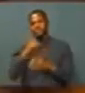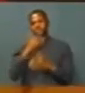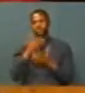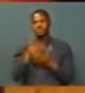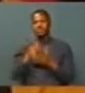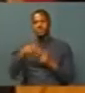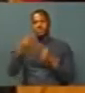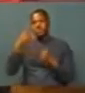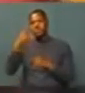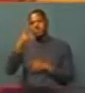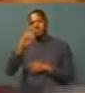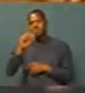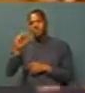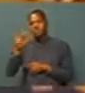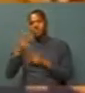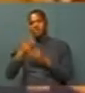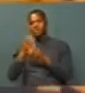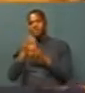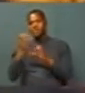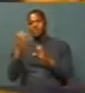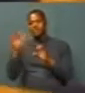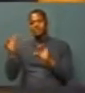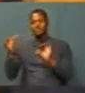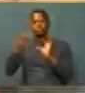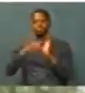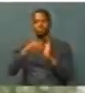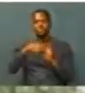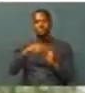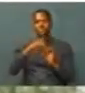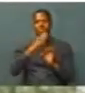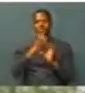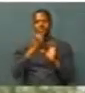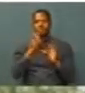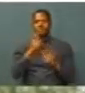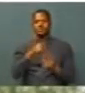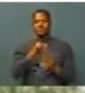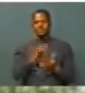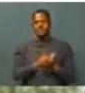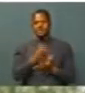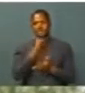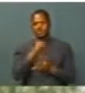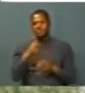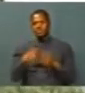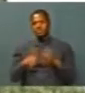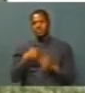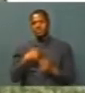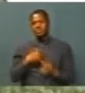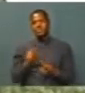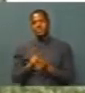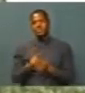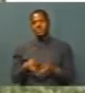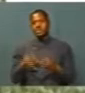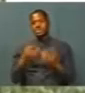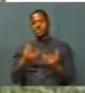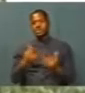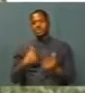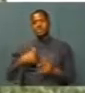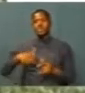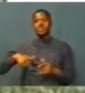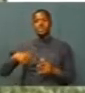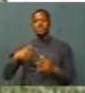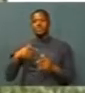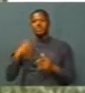Wa from that bus will also come and join this bus. Yeah. And this is the problem that we came to meet on the road. Right now we've been delayed